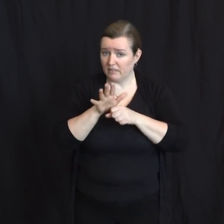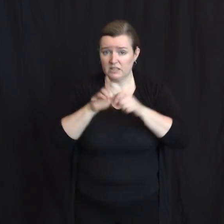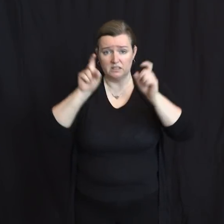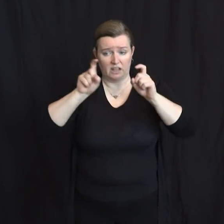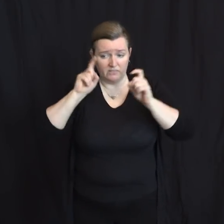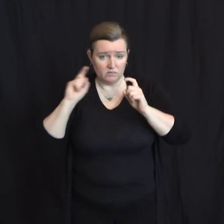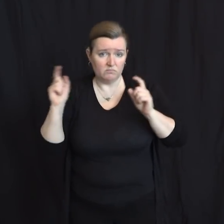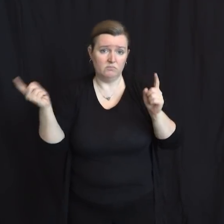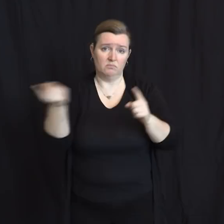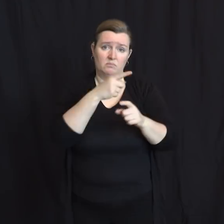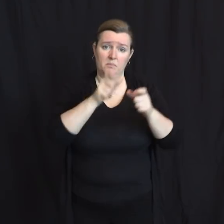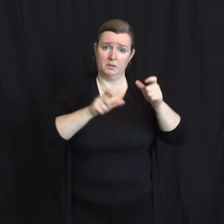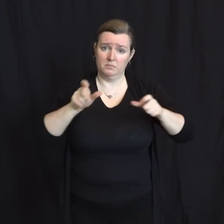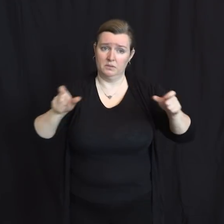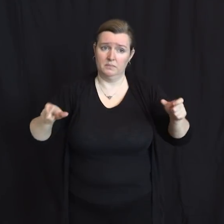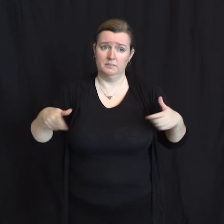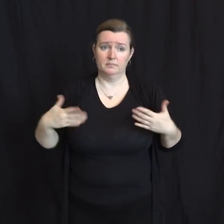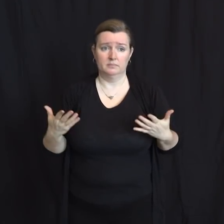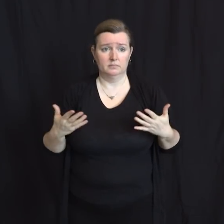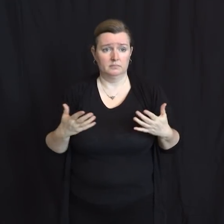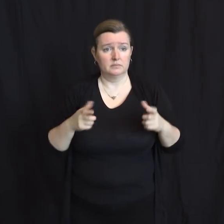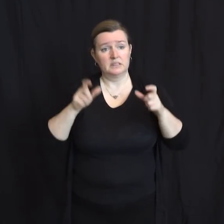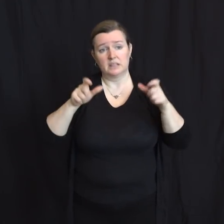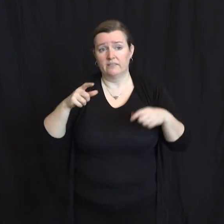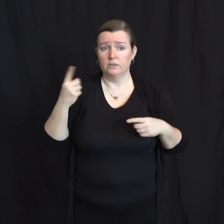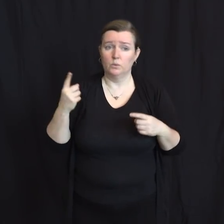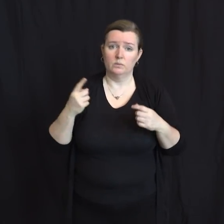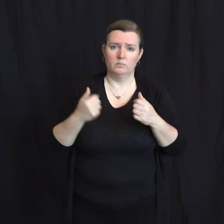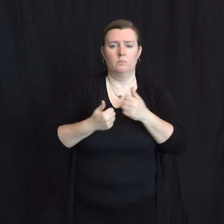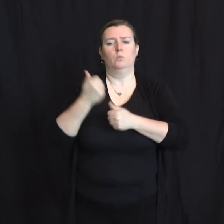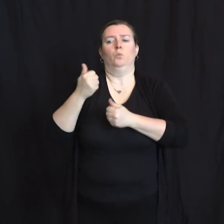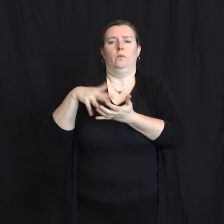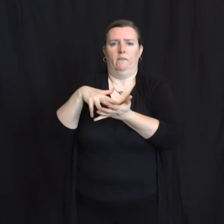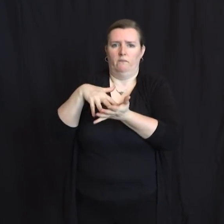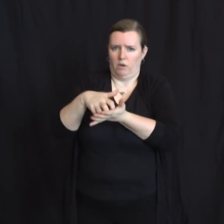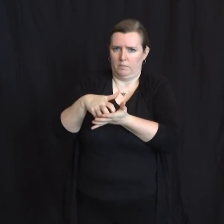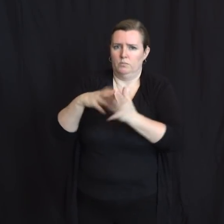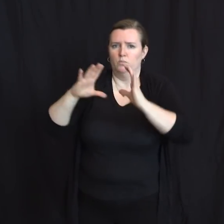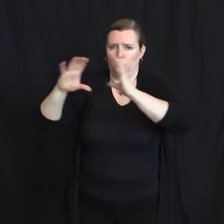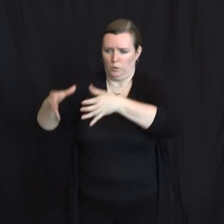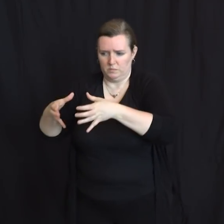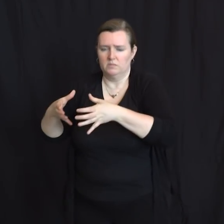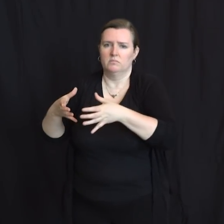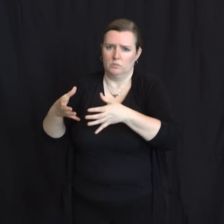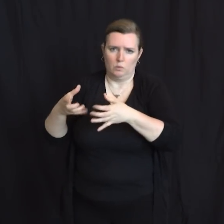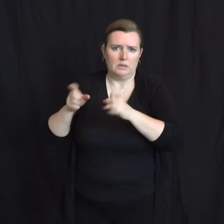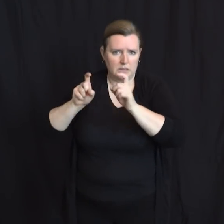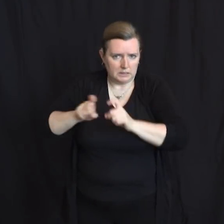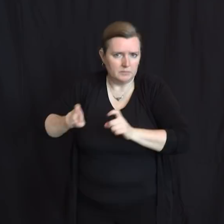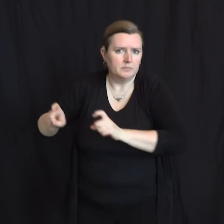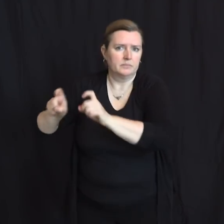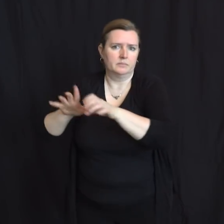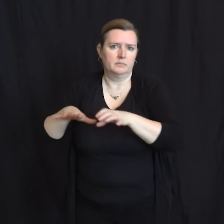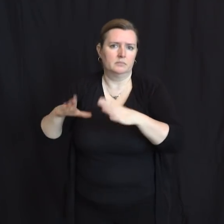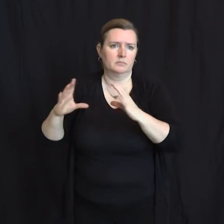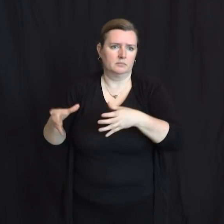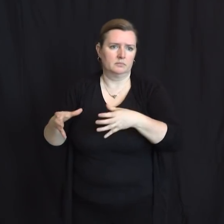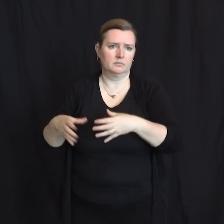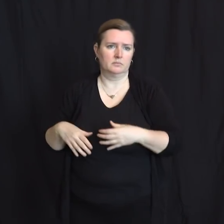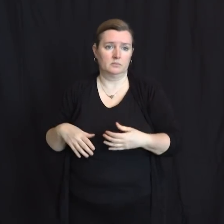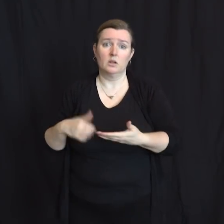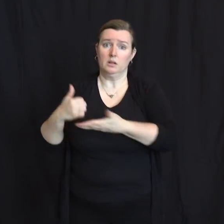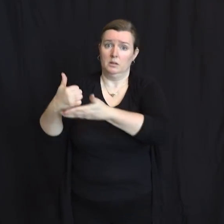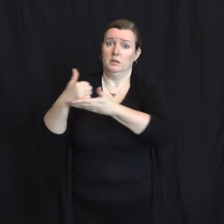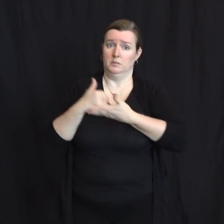terms of like targeting, our vulnerable and priority populations as well. So it's definitely going to be a game changer. Unfortunately, I